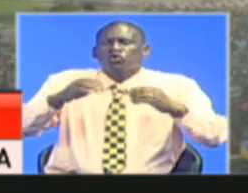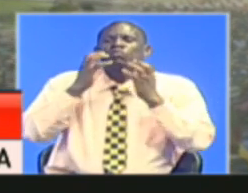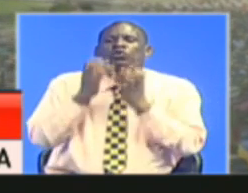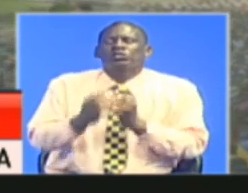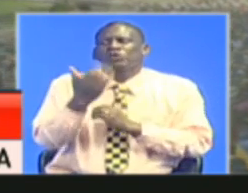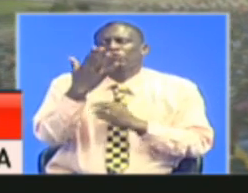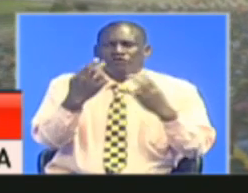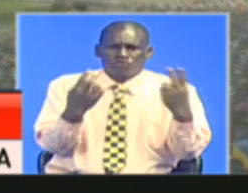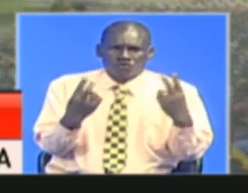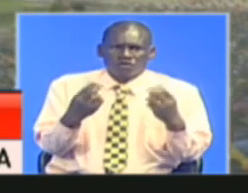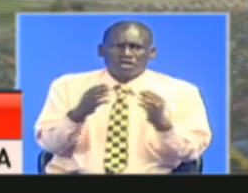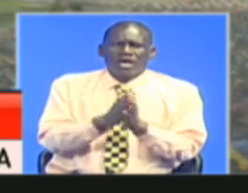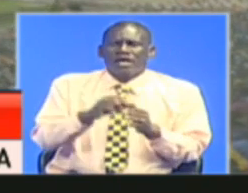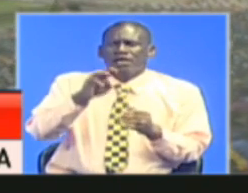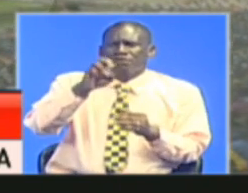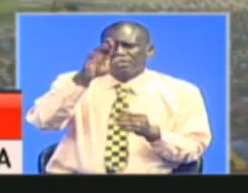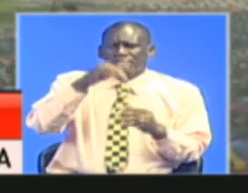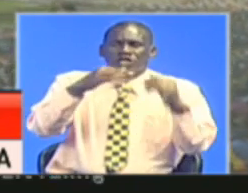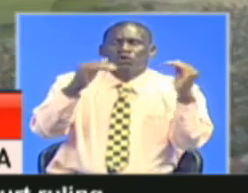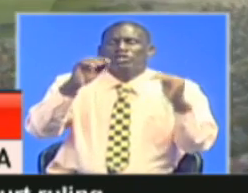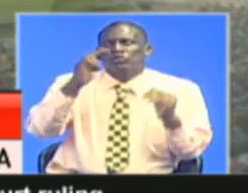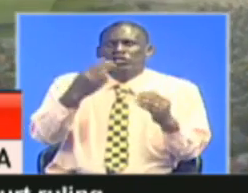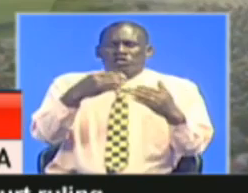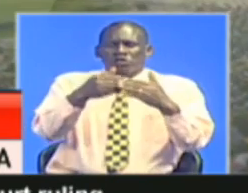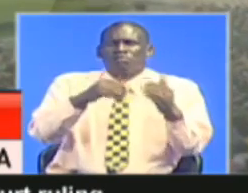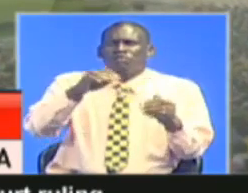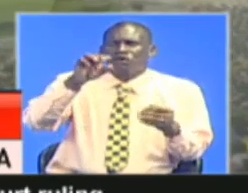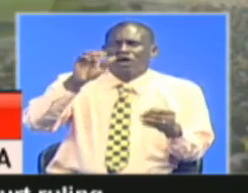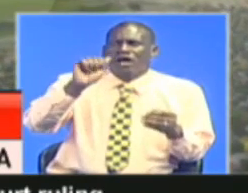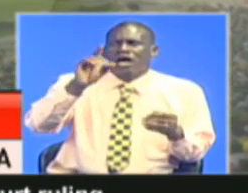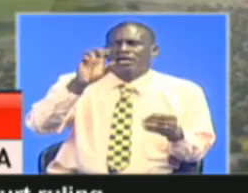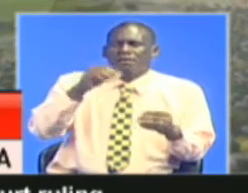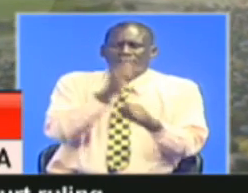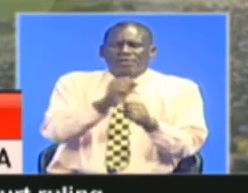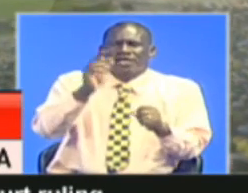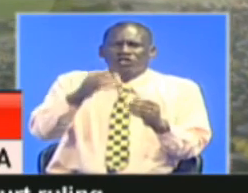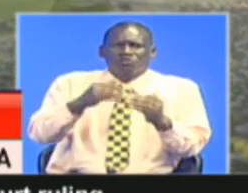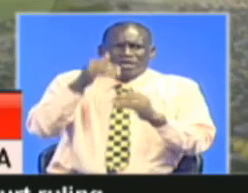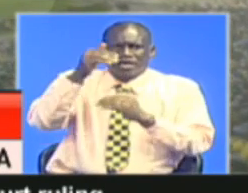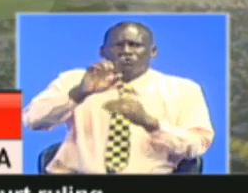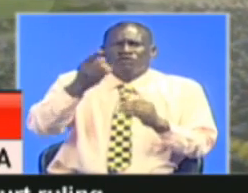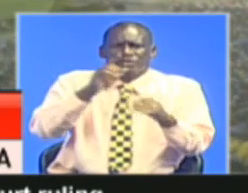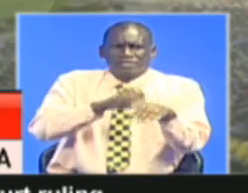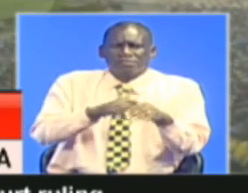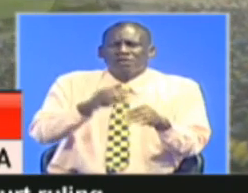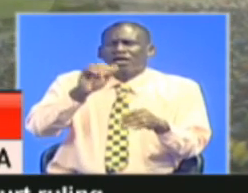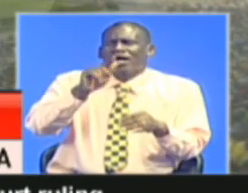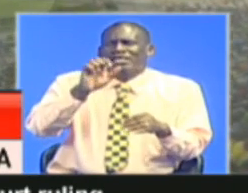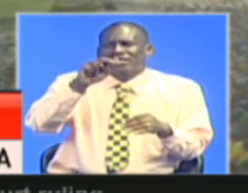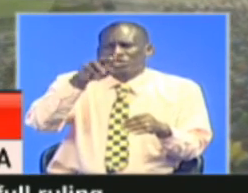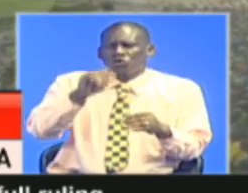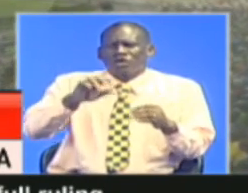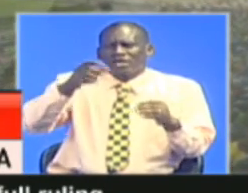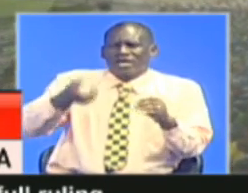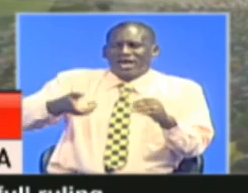Stadium. Neddy Atieno equalised twice before Mwanahalima Adam sent Kenya ahead for the first time in the match. Atieno then added a fourth